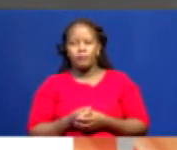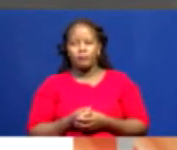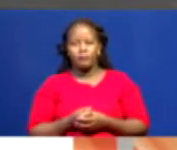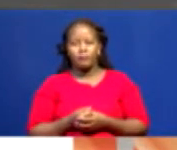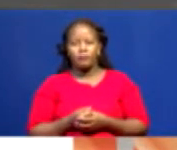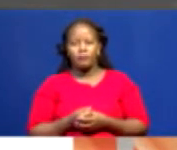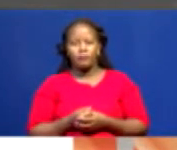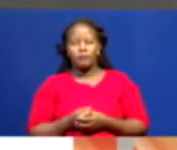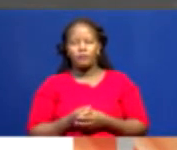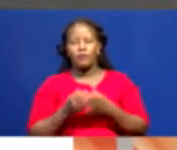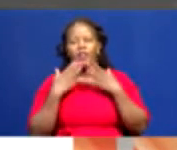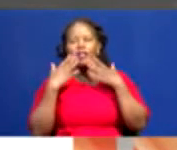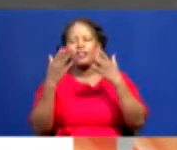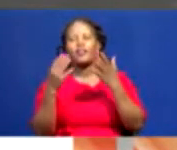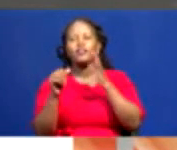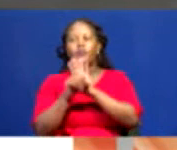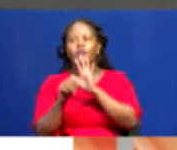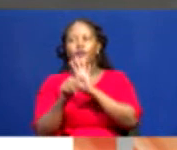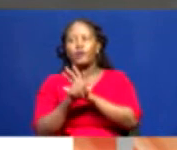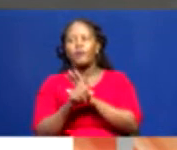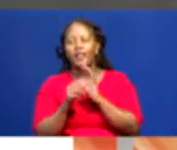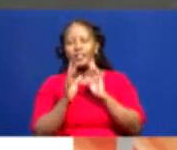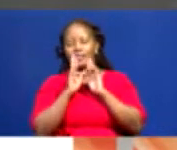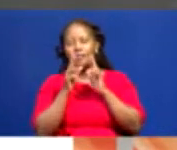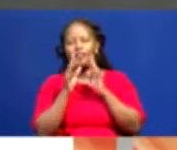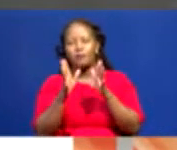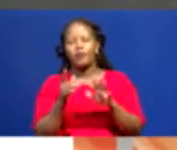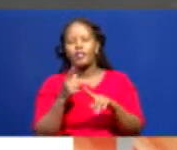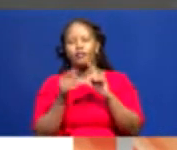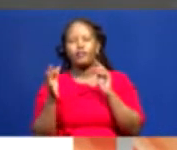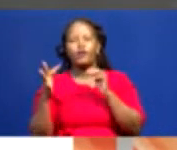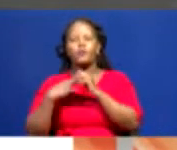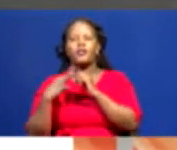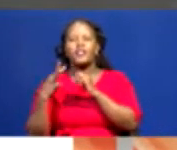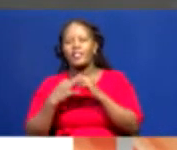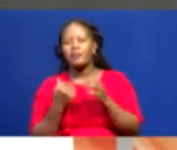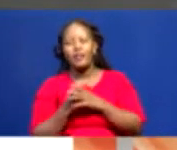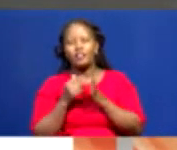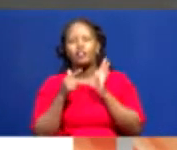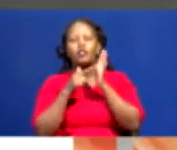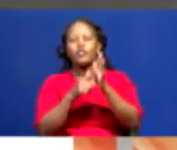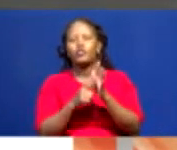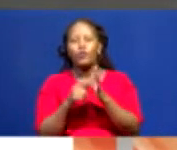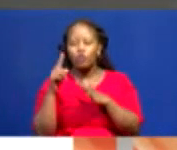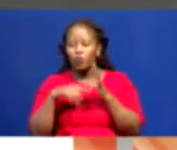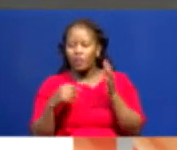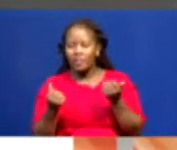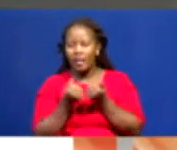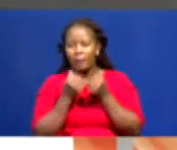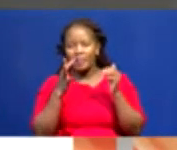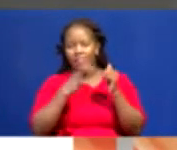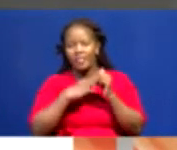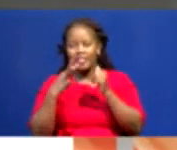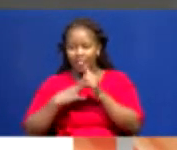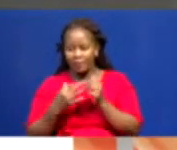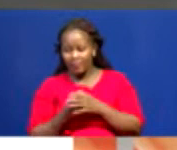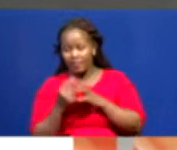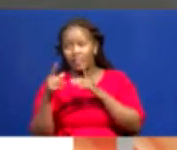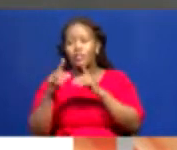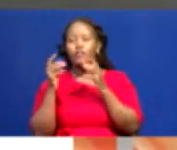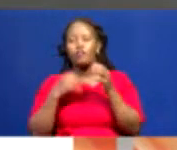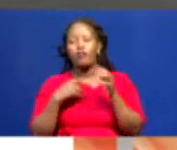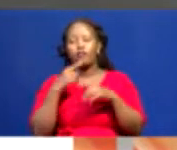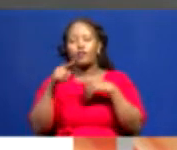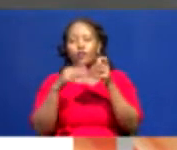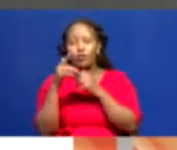Thank you, Mwandiga, Michael Mwandiga, painting for us the picture in Kibra. Mondiga has been on standby